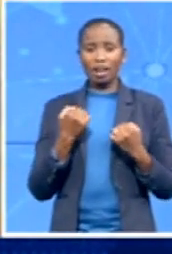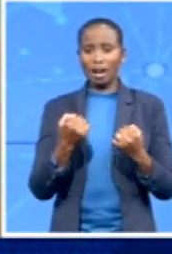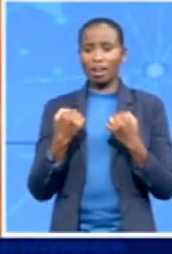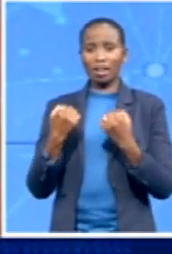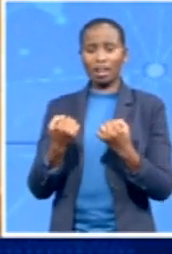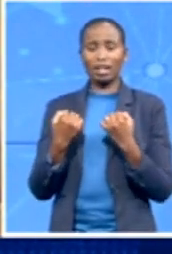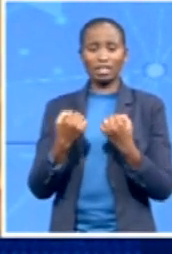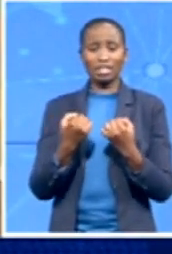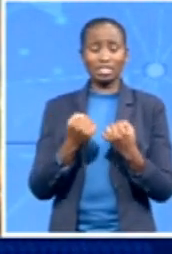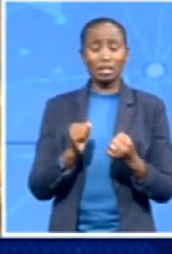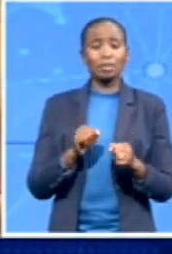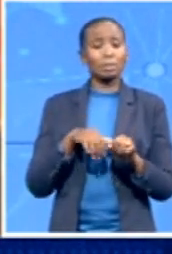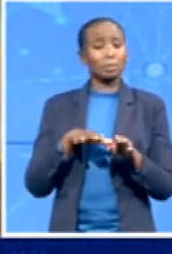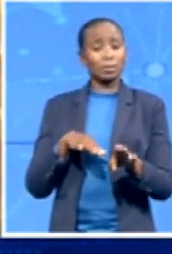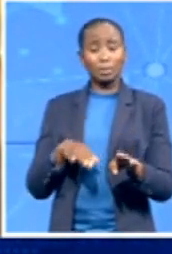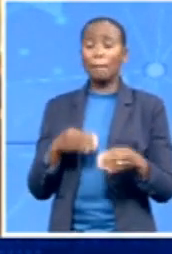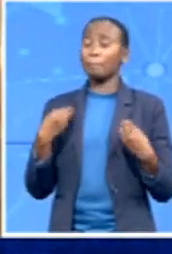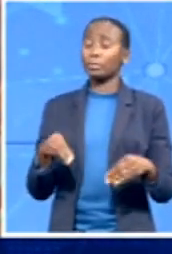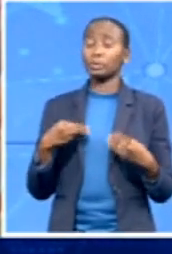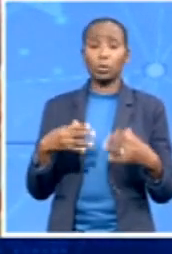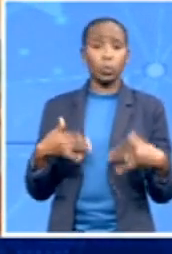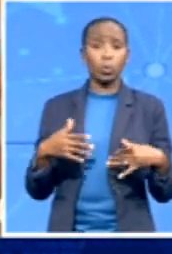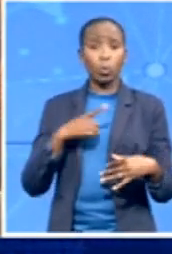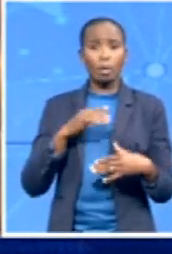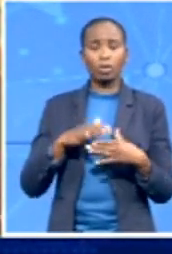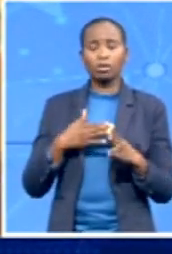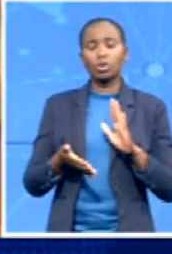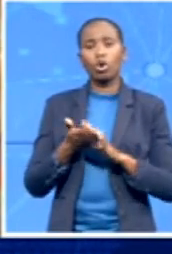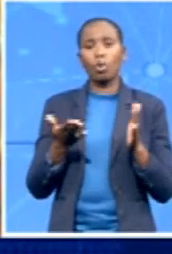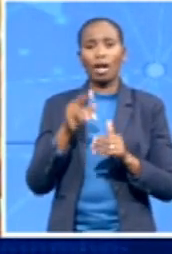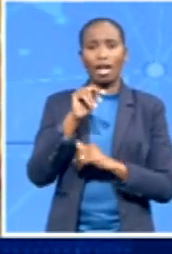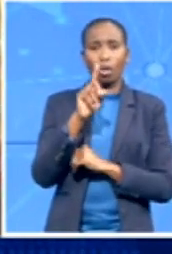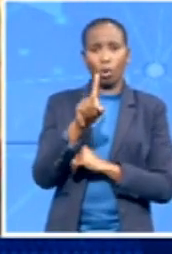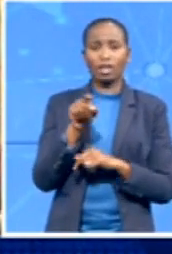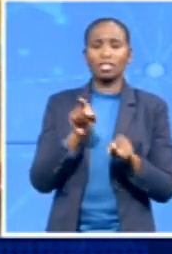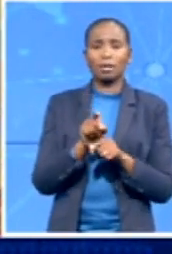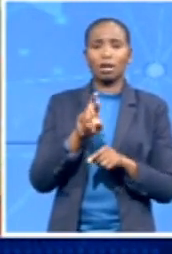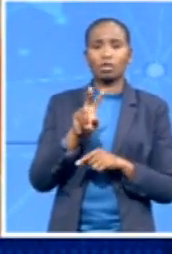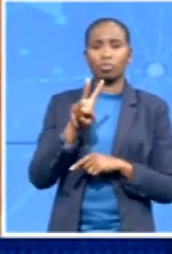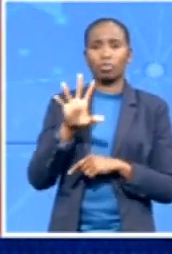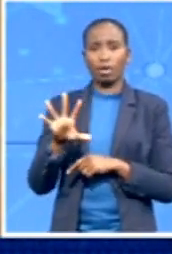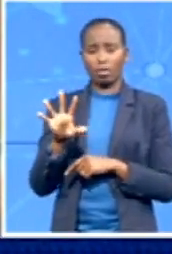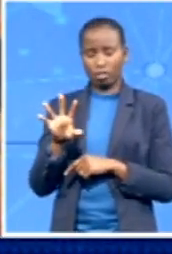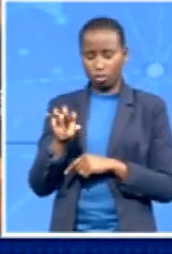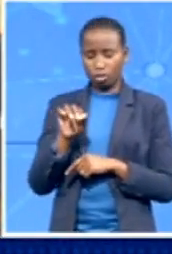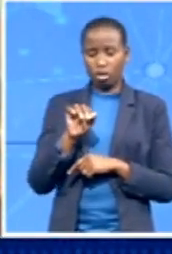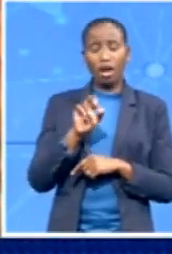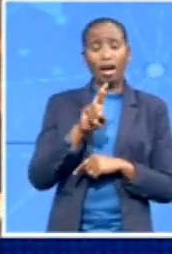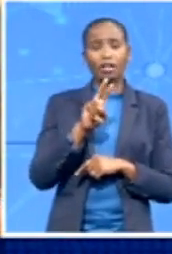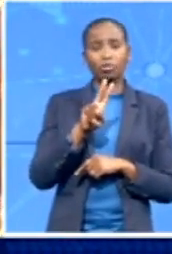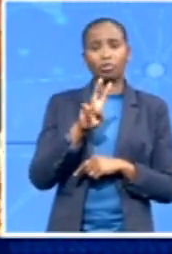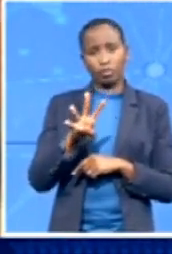also links to the 524 road that leads to the iconic Kruger National Park. So this